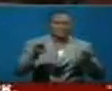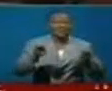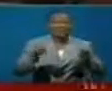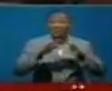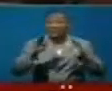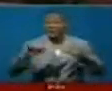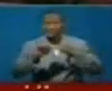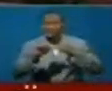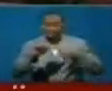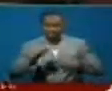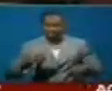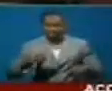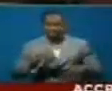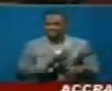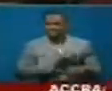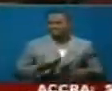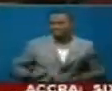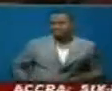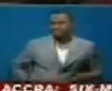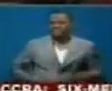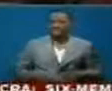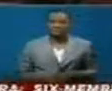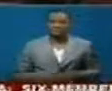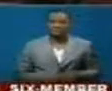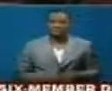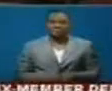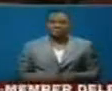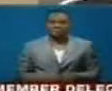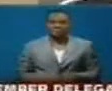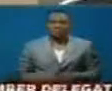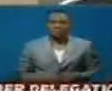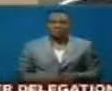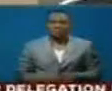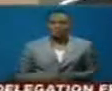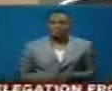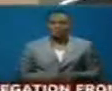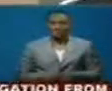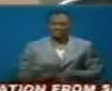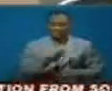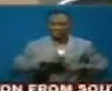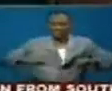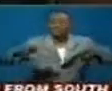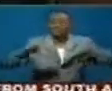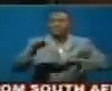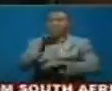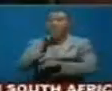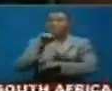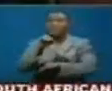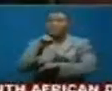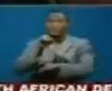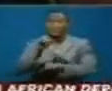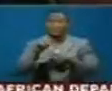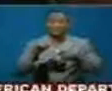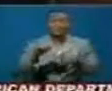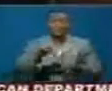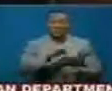of the House of Chiefs, and then the traditional councils that we have under the ministry. The paramount chiefs get 150, while